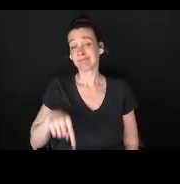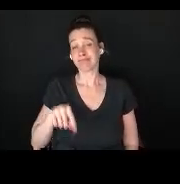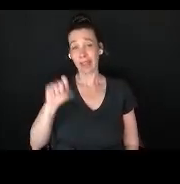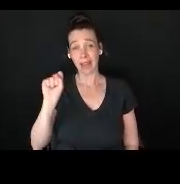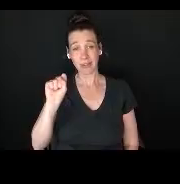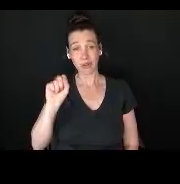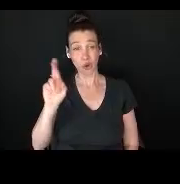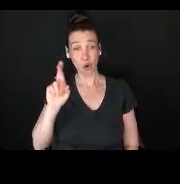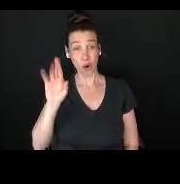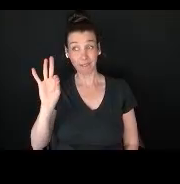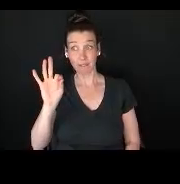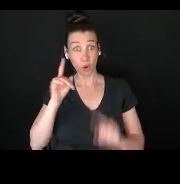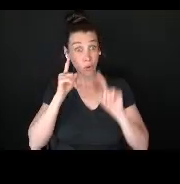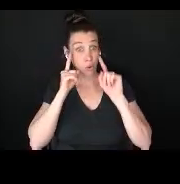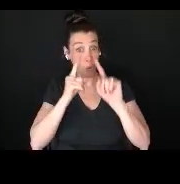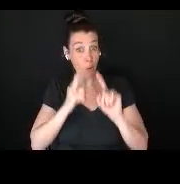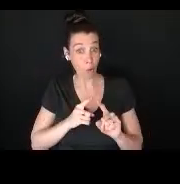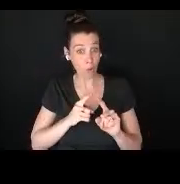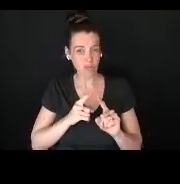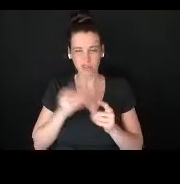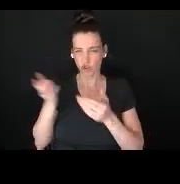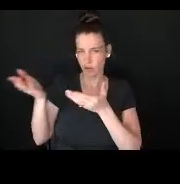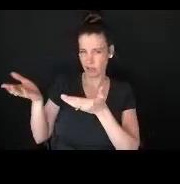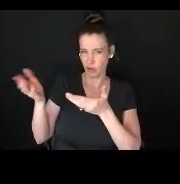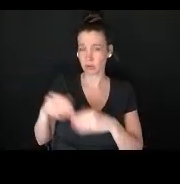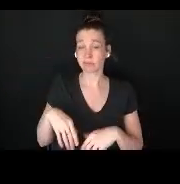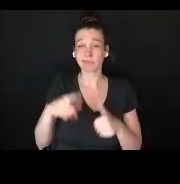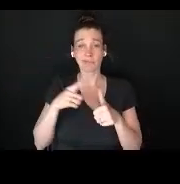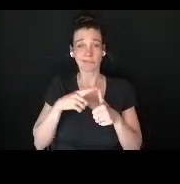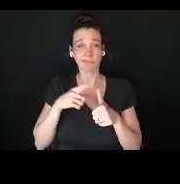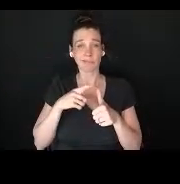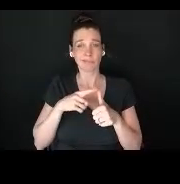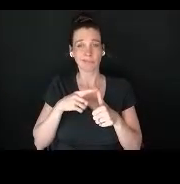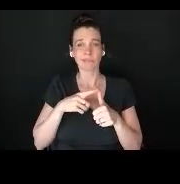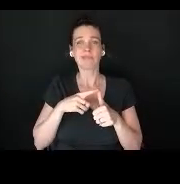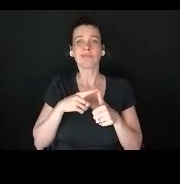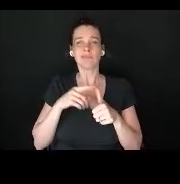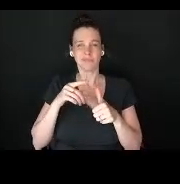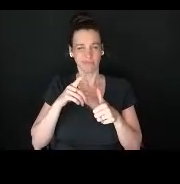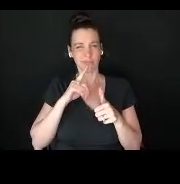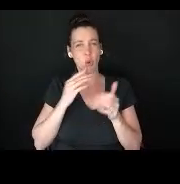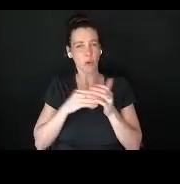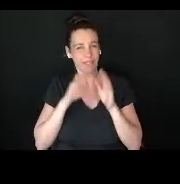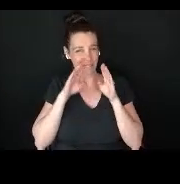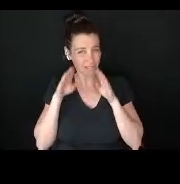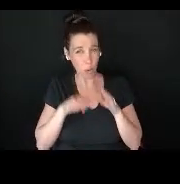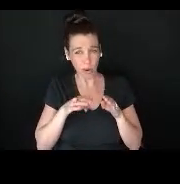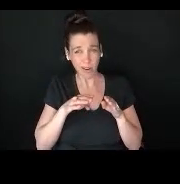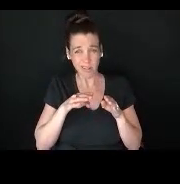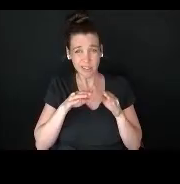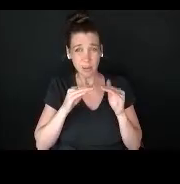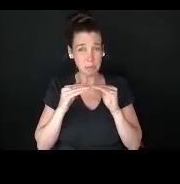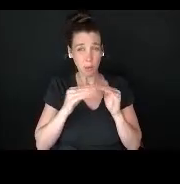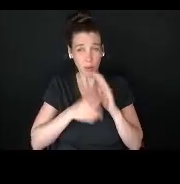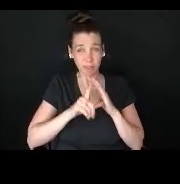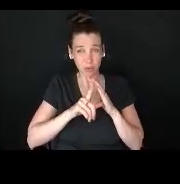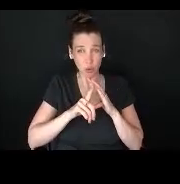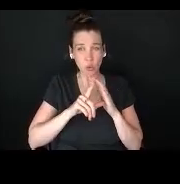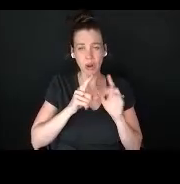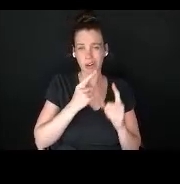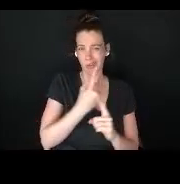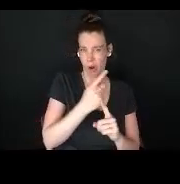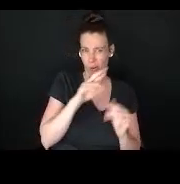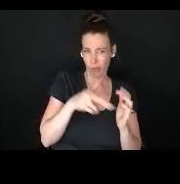are shown here. First, refocus peer review on its singular role of providing advice to the agency